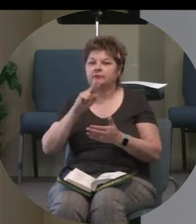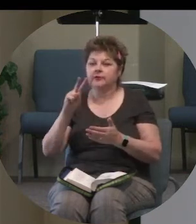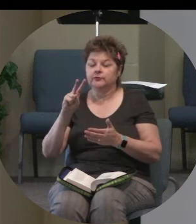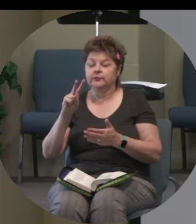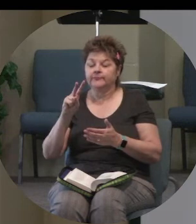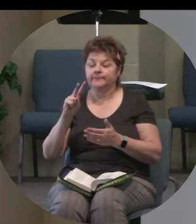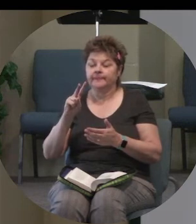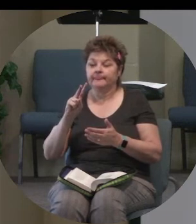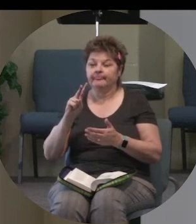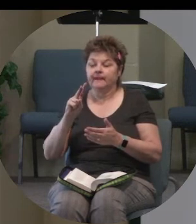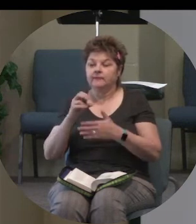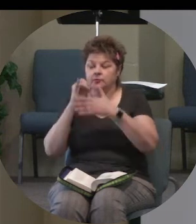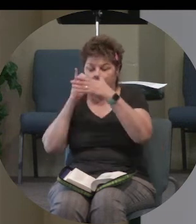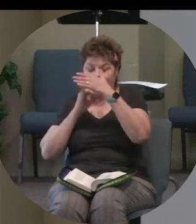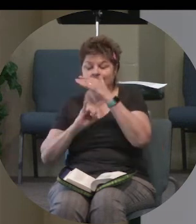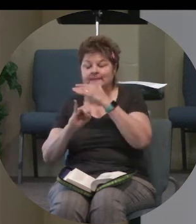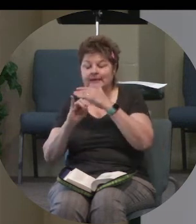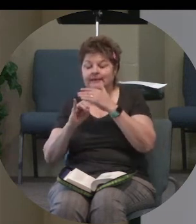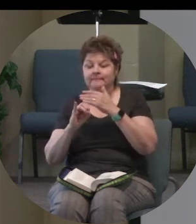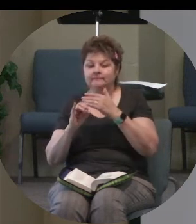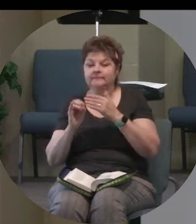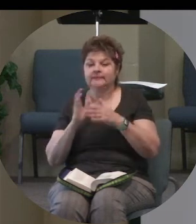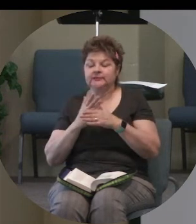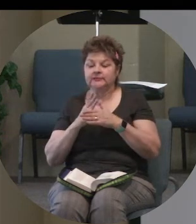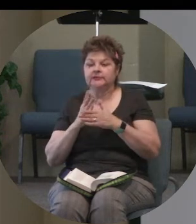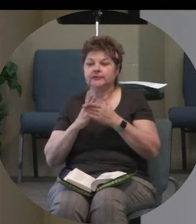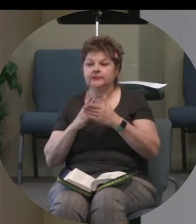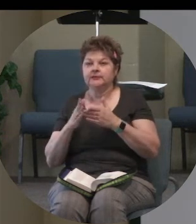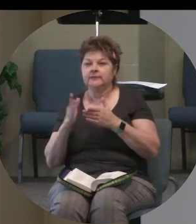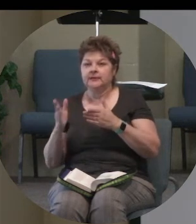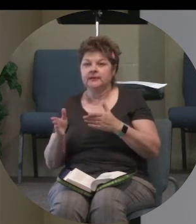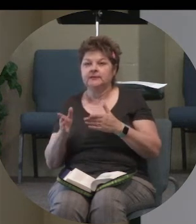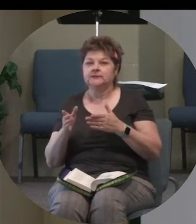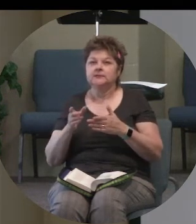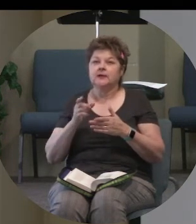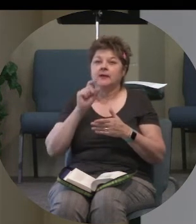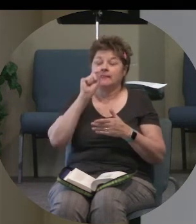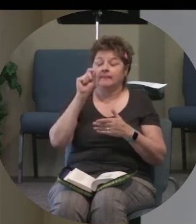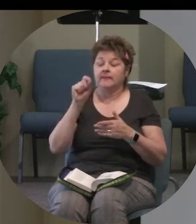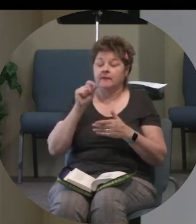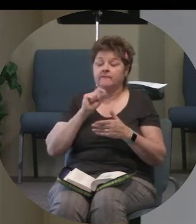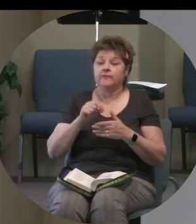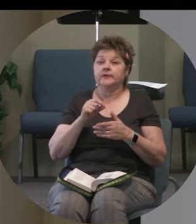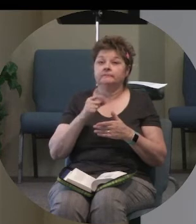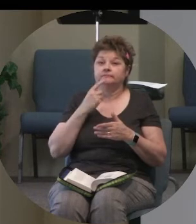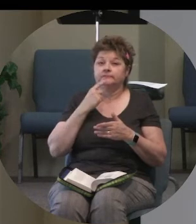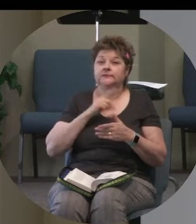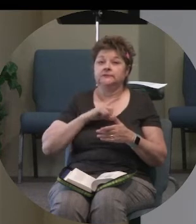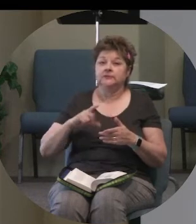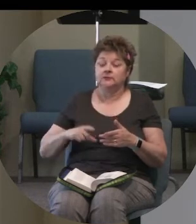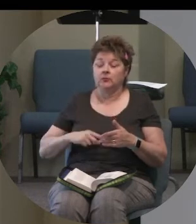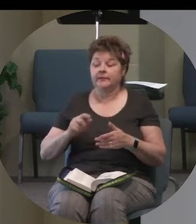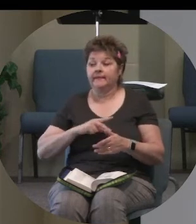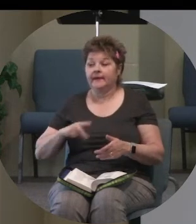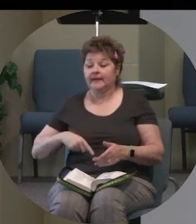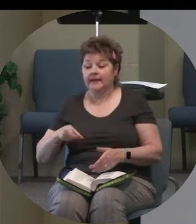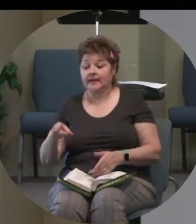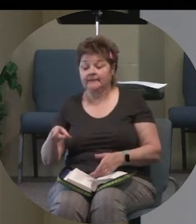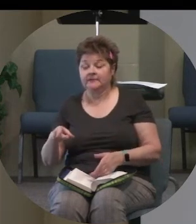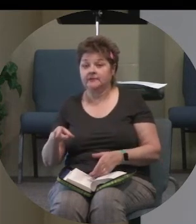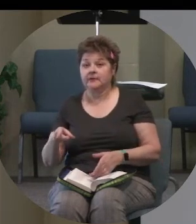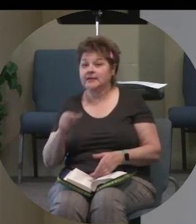Isaiah's shared some different things, and he says, "Therefore, thus says the Lord concerning the king of Assyria, he shall not come into the